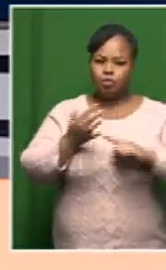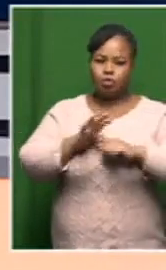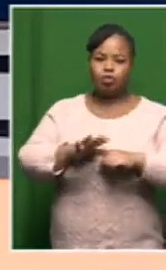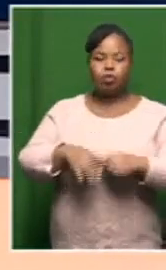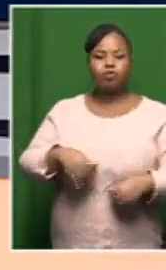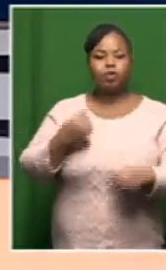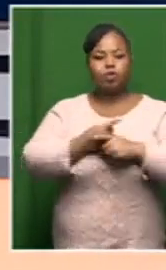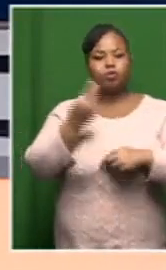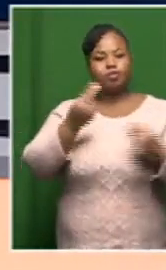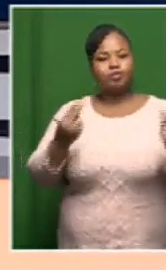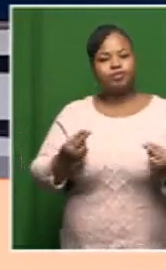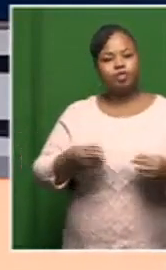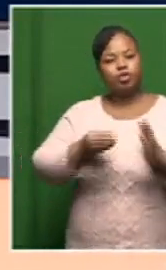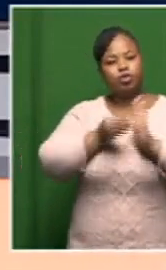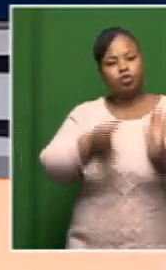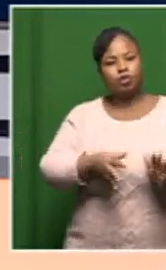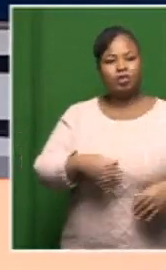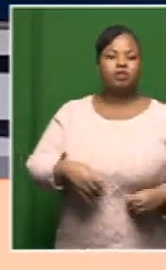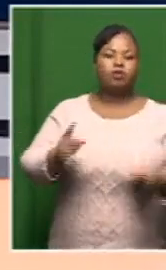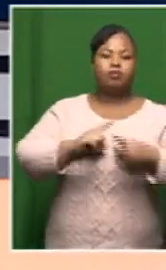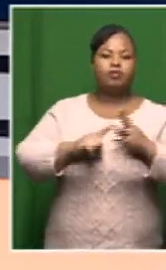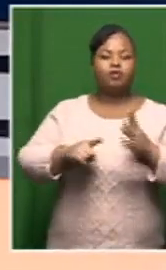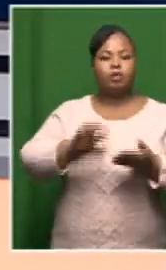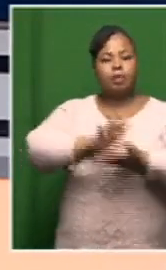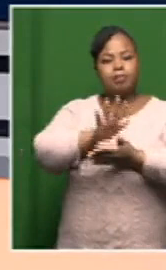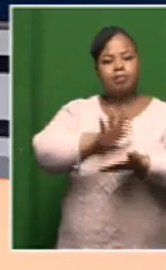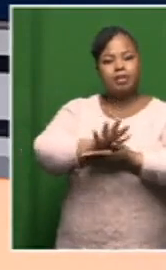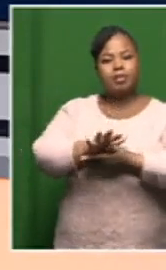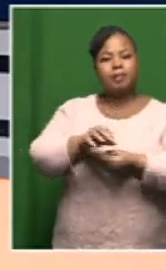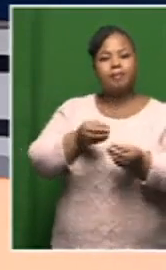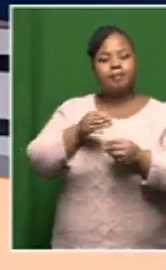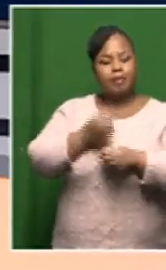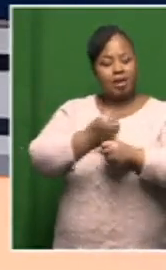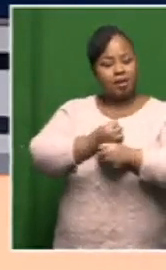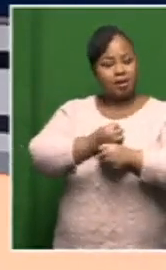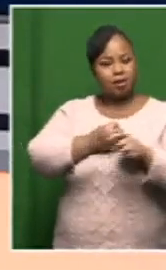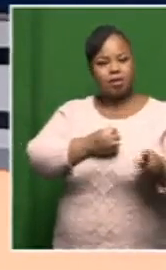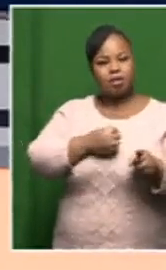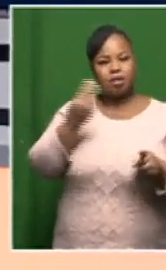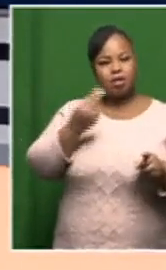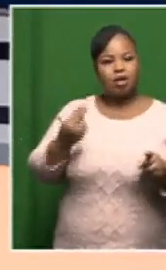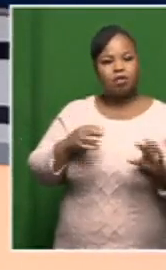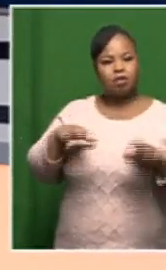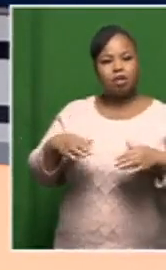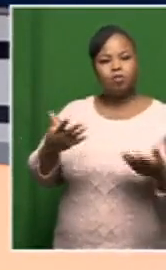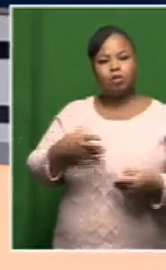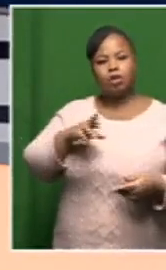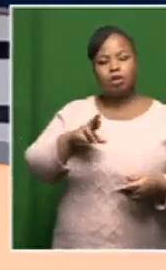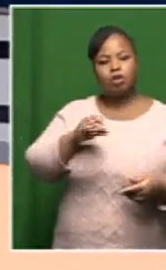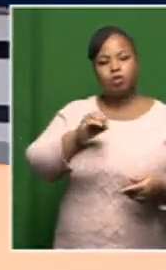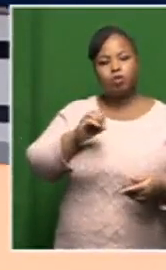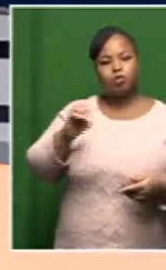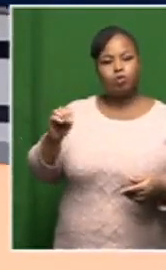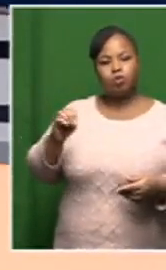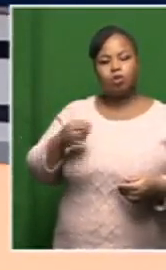showcase art installations created by students from the Ekurhuleni Elementary Printmaking and Art class at Rhoo Hlatshwayo